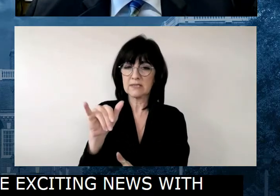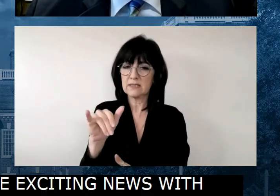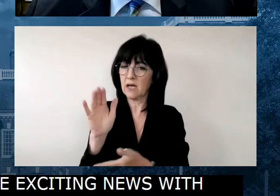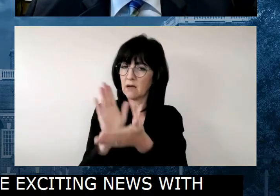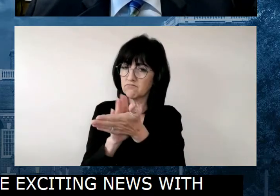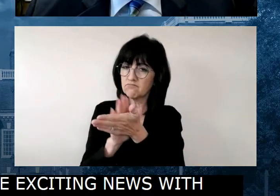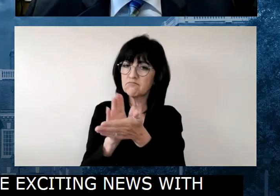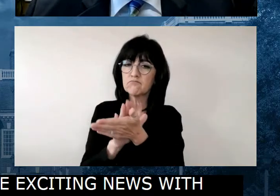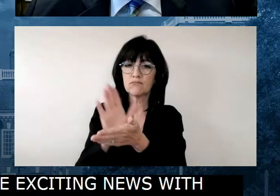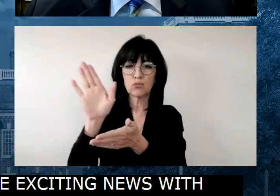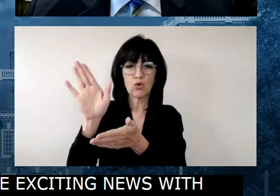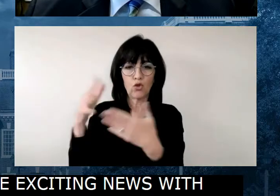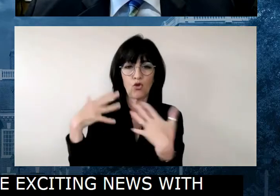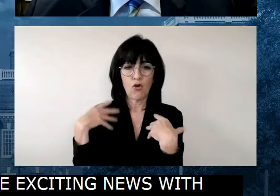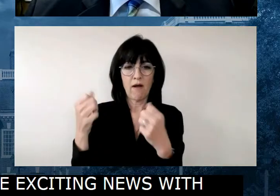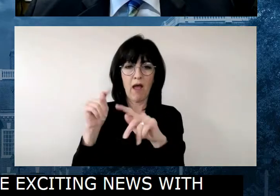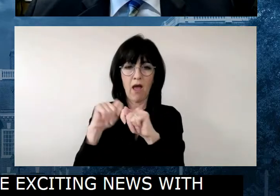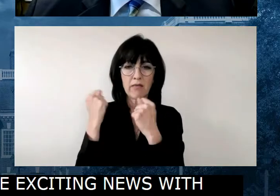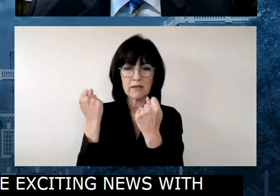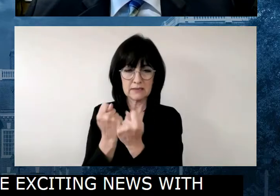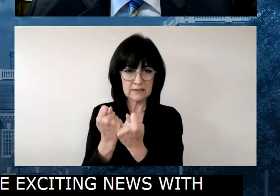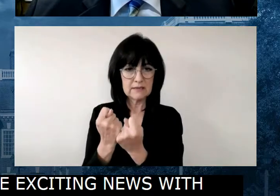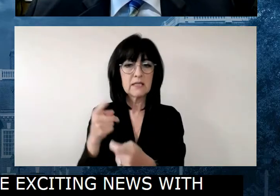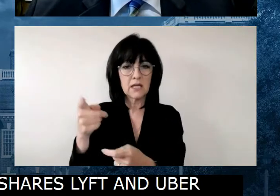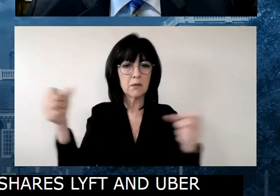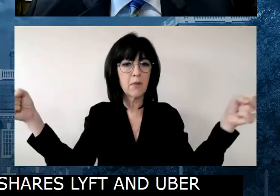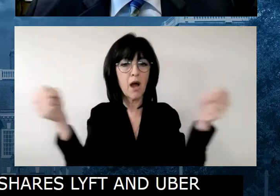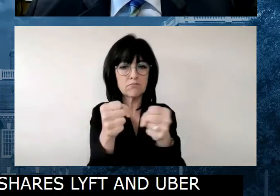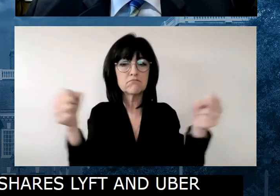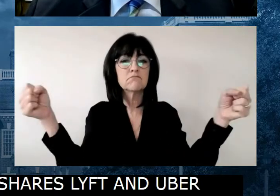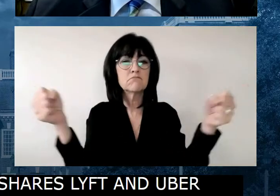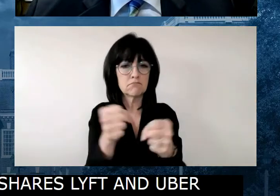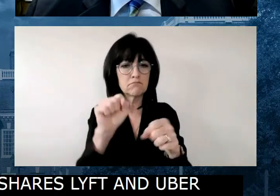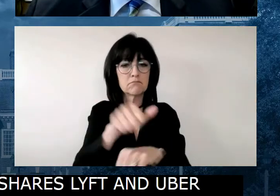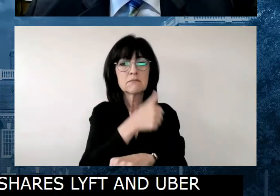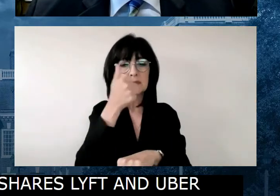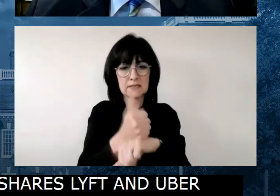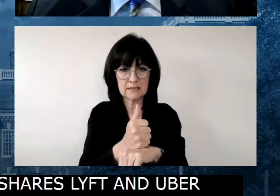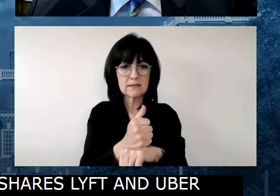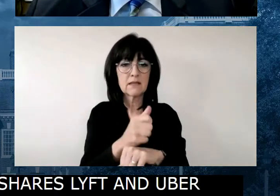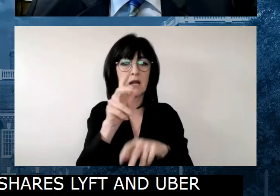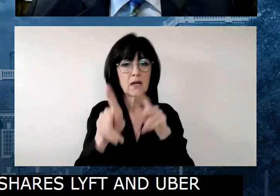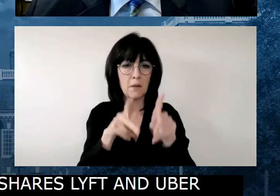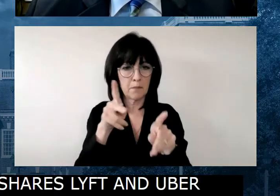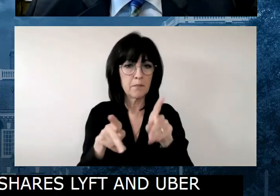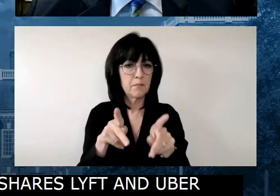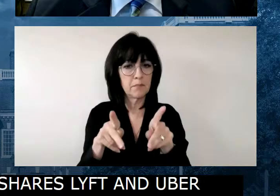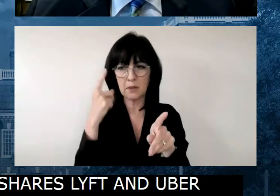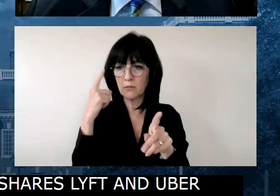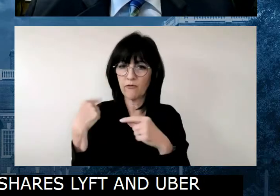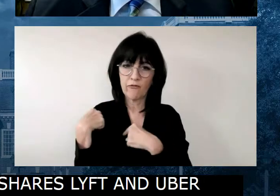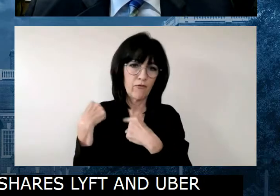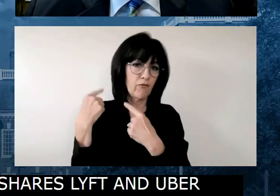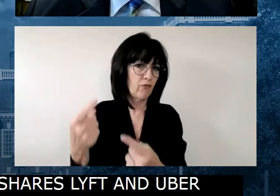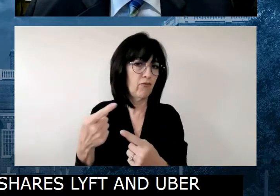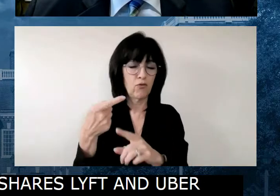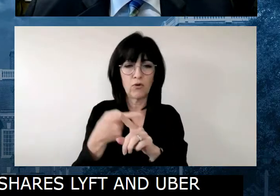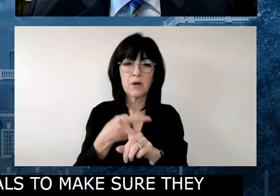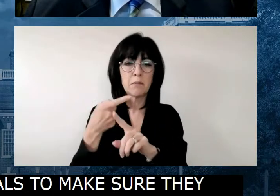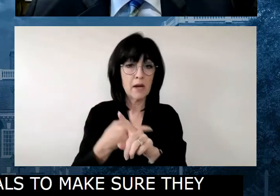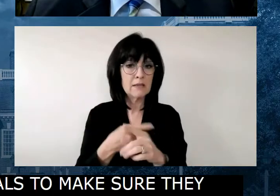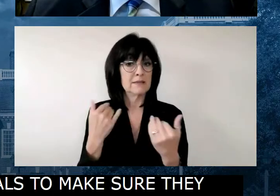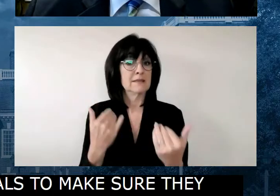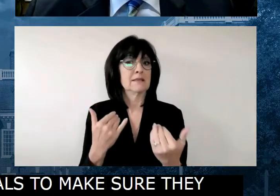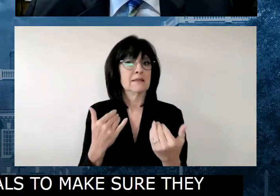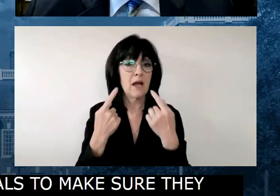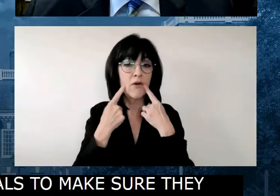been matchmaking individuals to make sure they got rides to and from their first and second dose appointments now for months. But we have some support